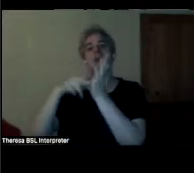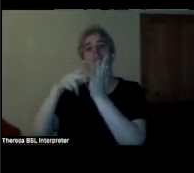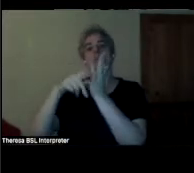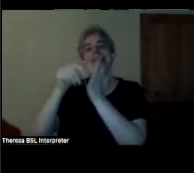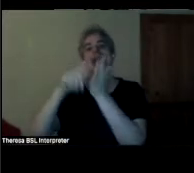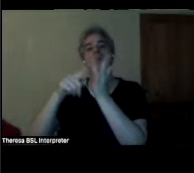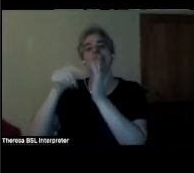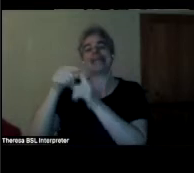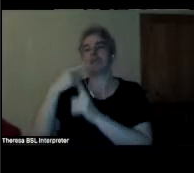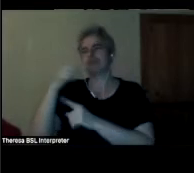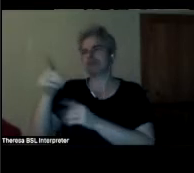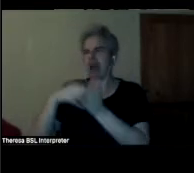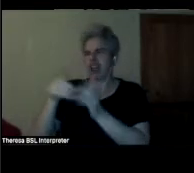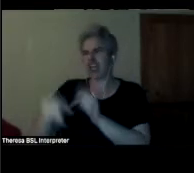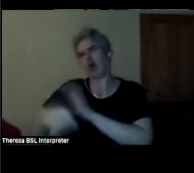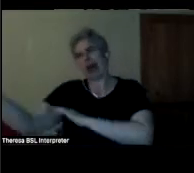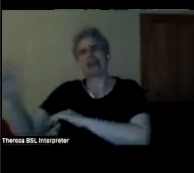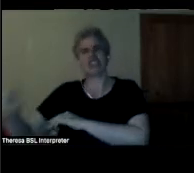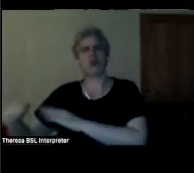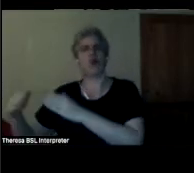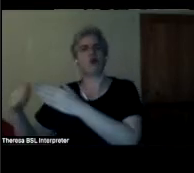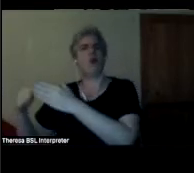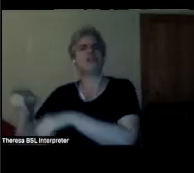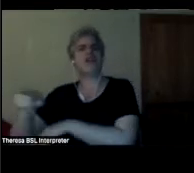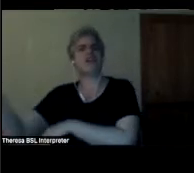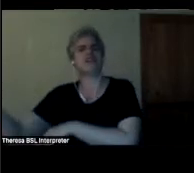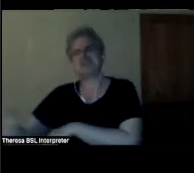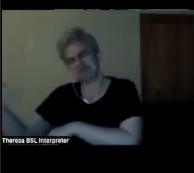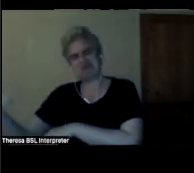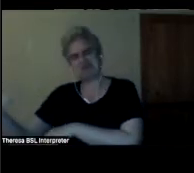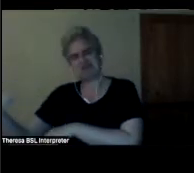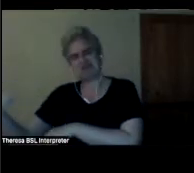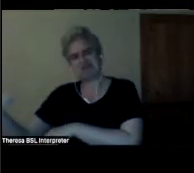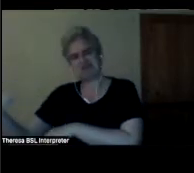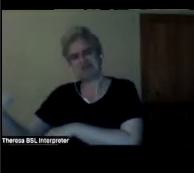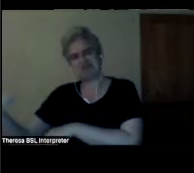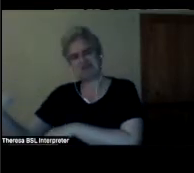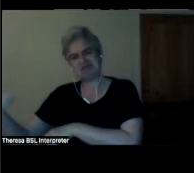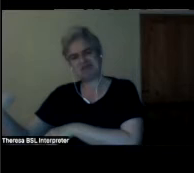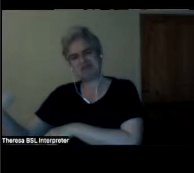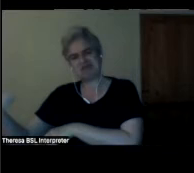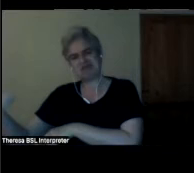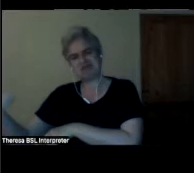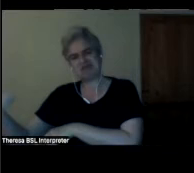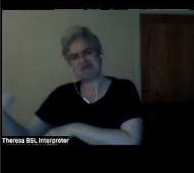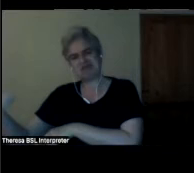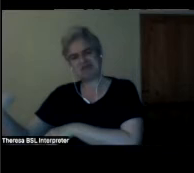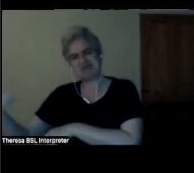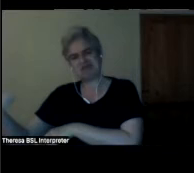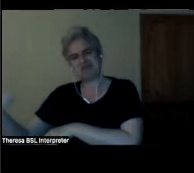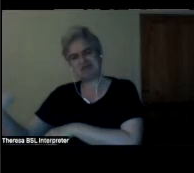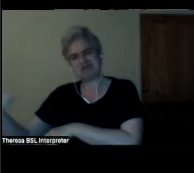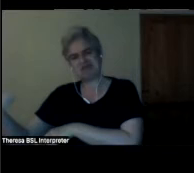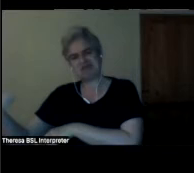"Mother, go back to your quarters and take up your own work, the loom and